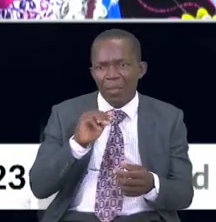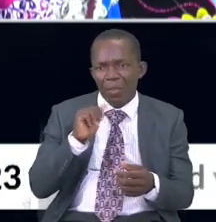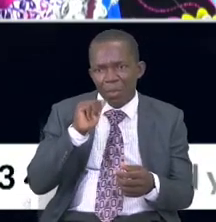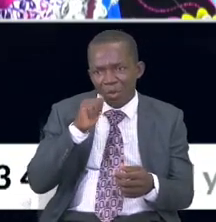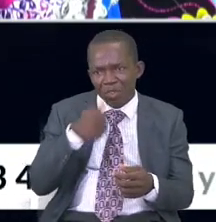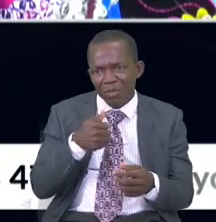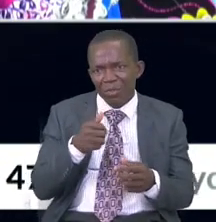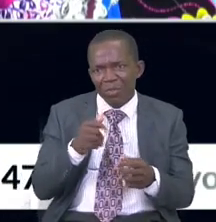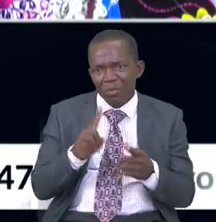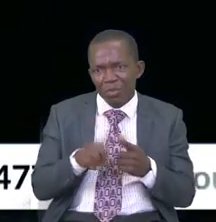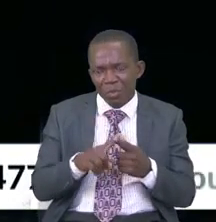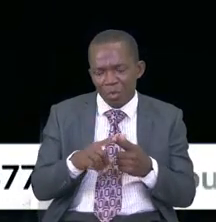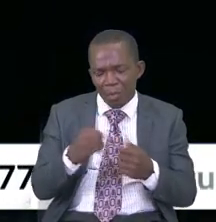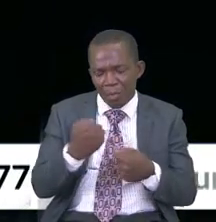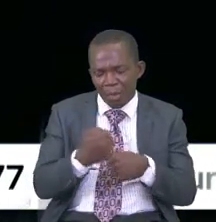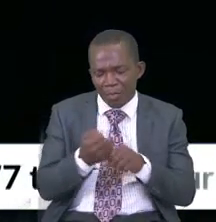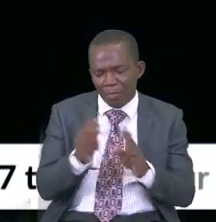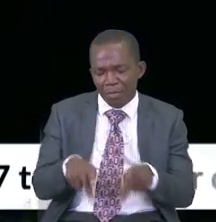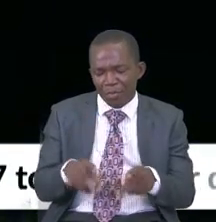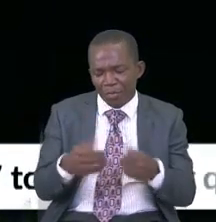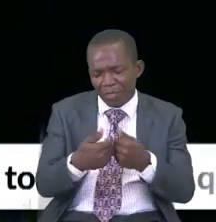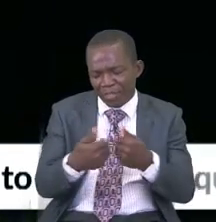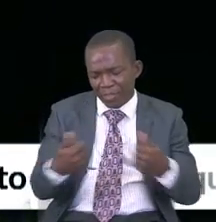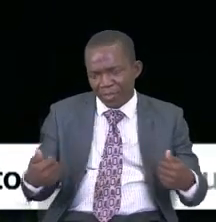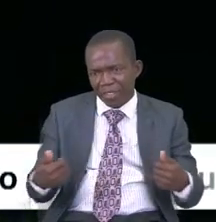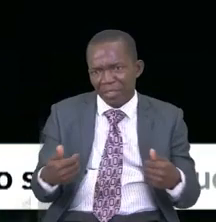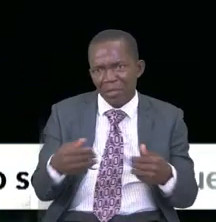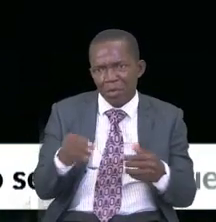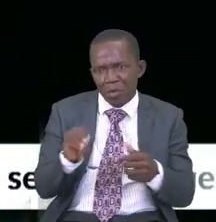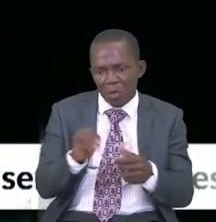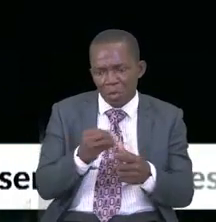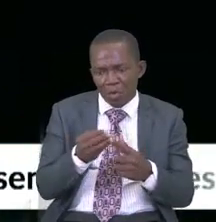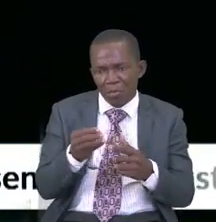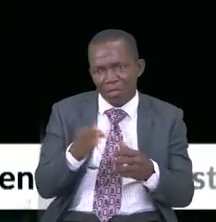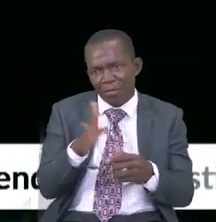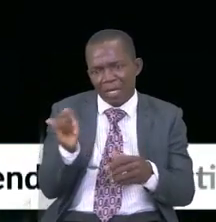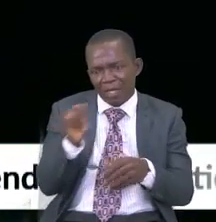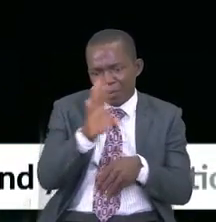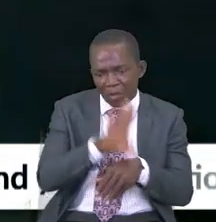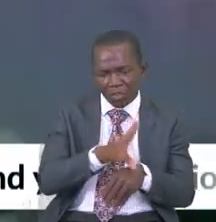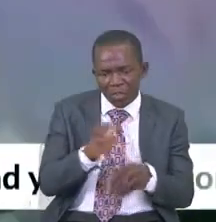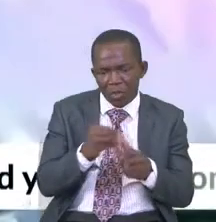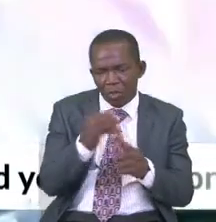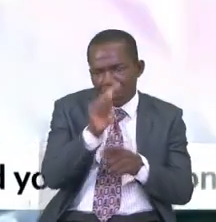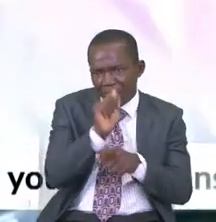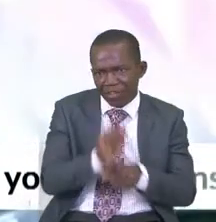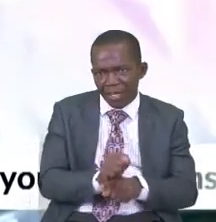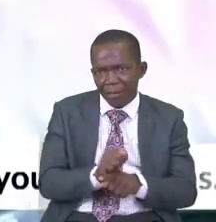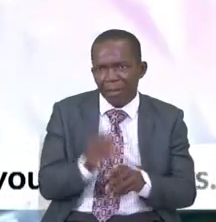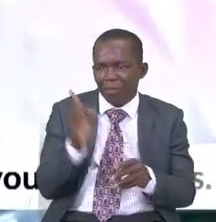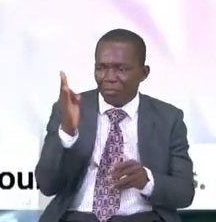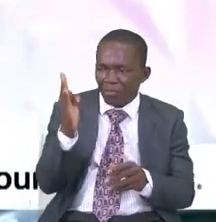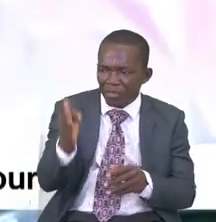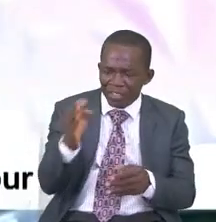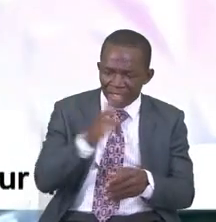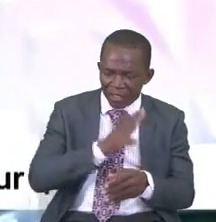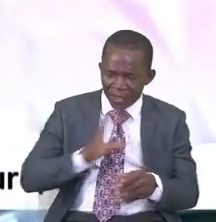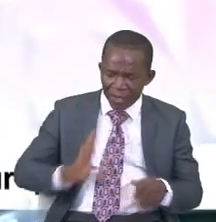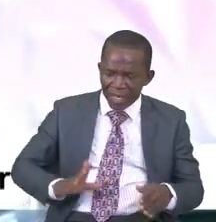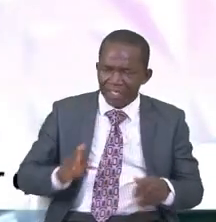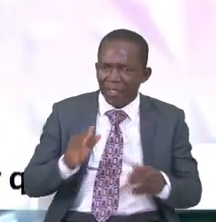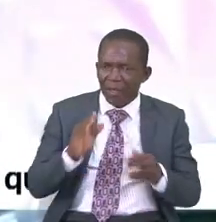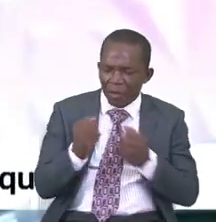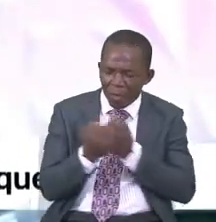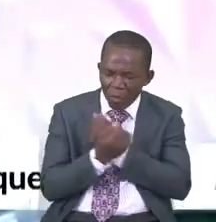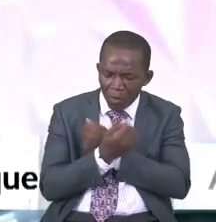our culture on people. Rather, we are to preach Christ lovingly, carefully. 2 Timothy chapter 3 from